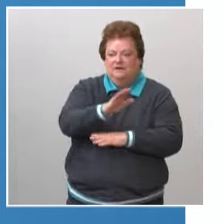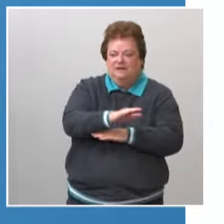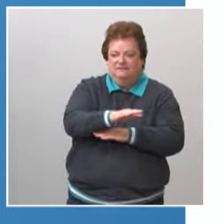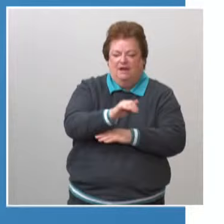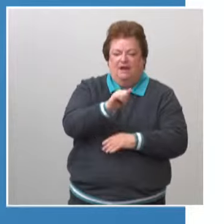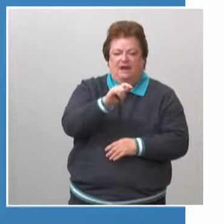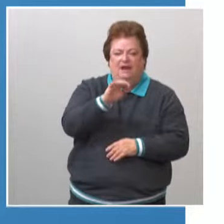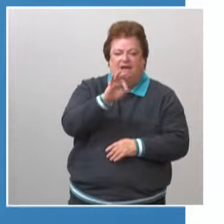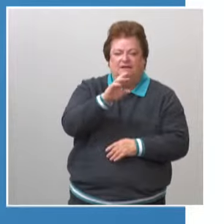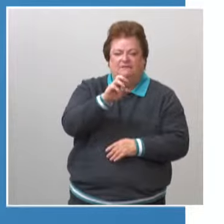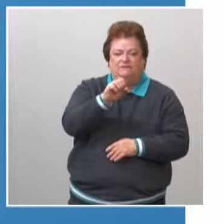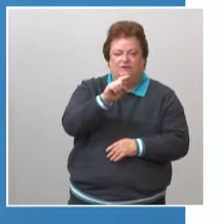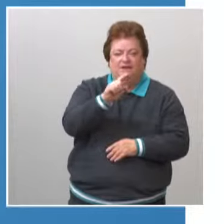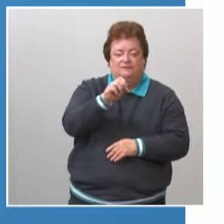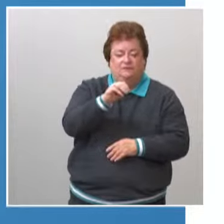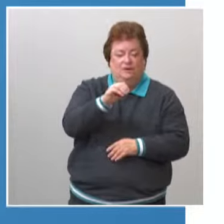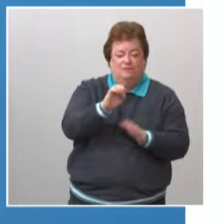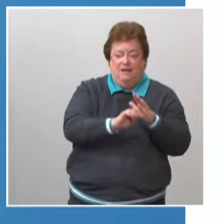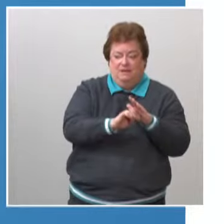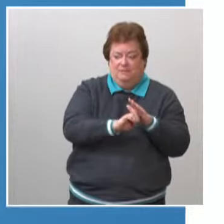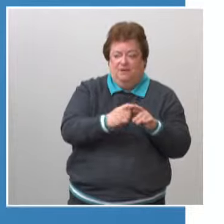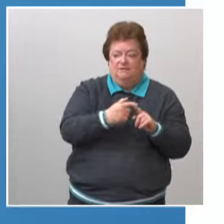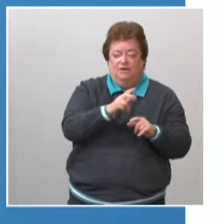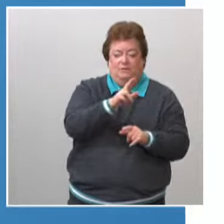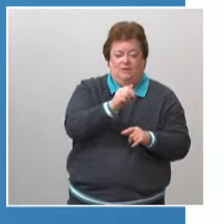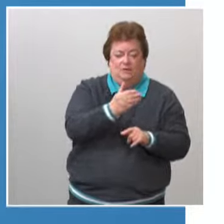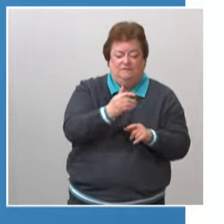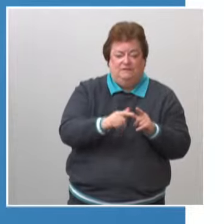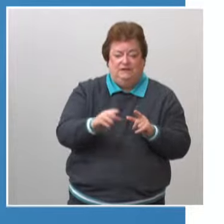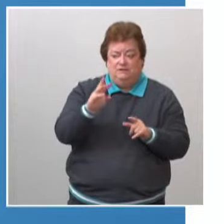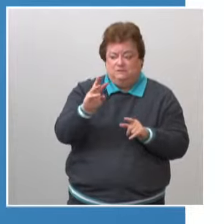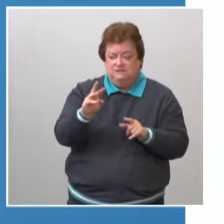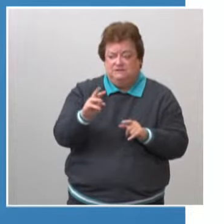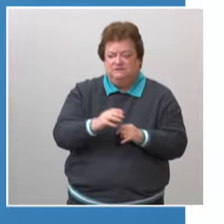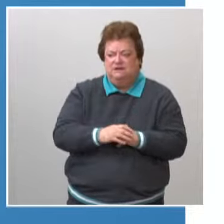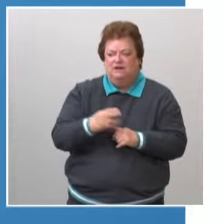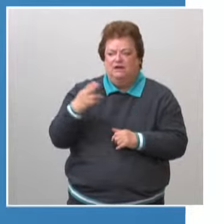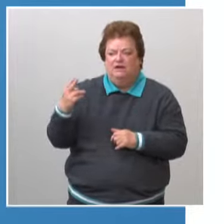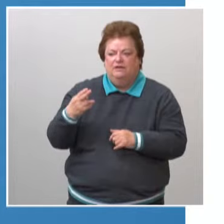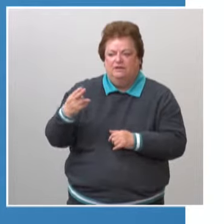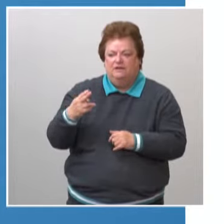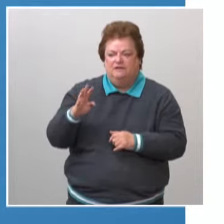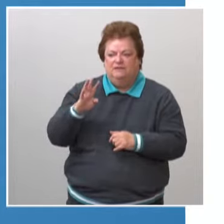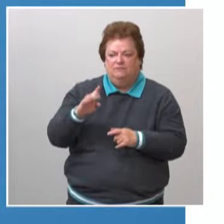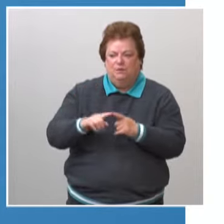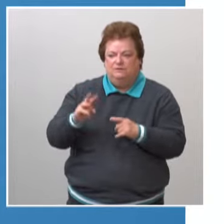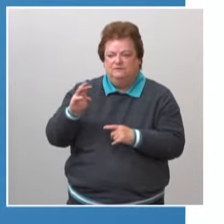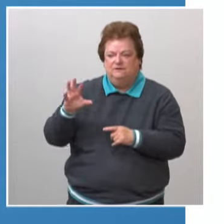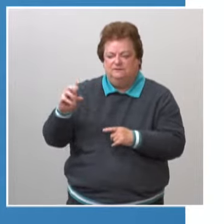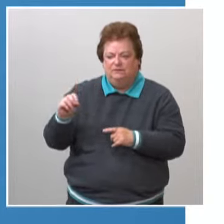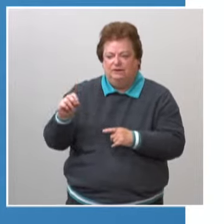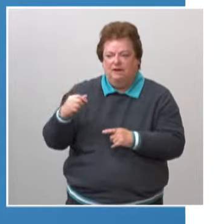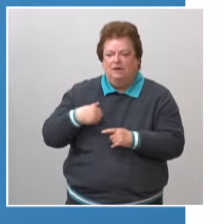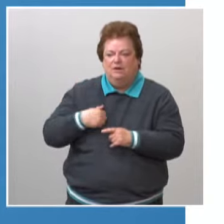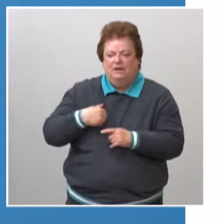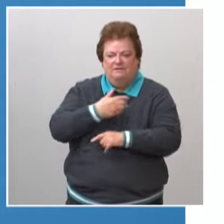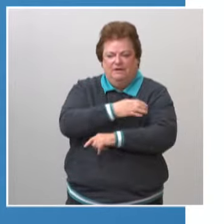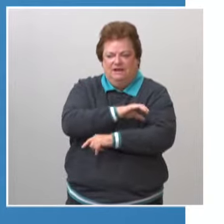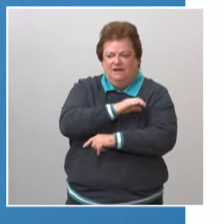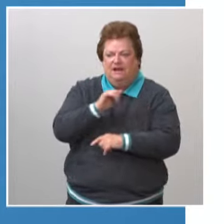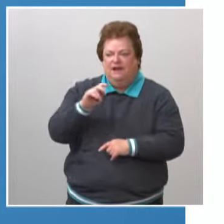afternoon we'll be at Friedstrom Elementary from 3:15 to 6. Thursday from 4 to 6:30 we're hosting a clinic